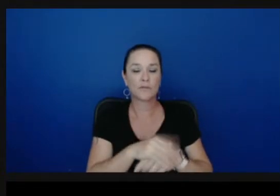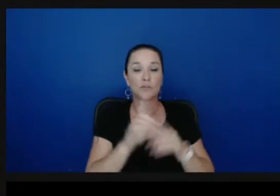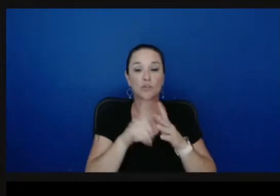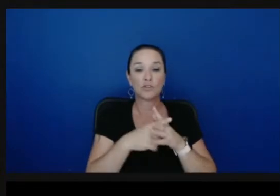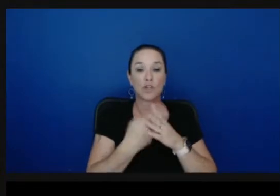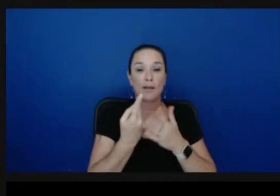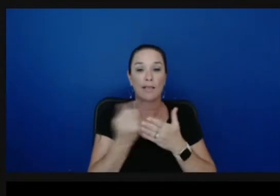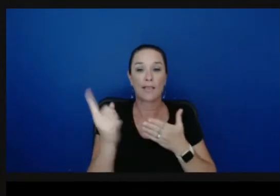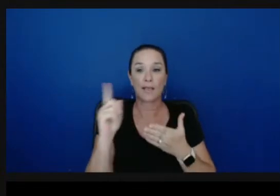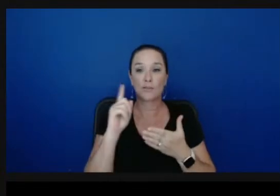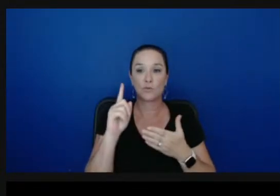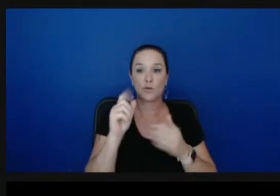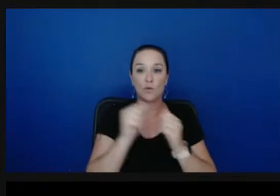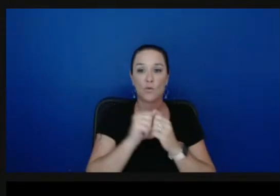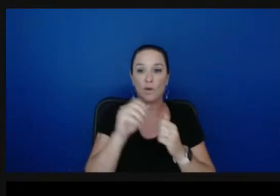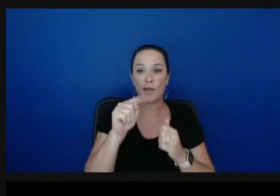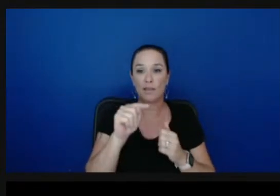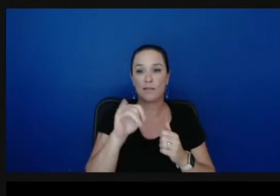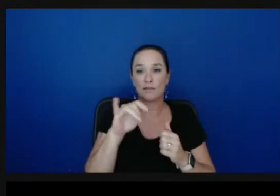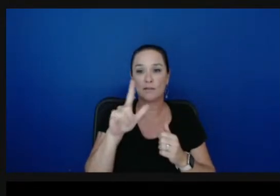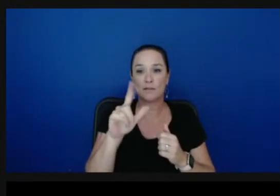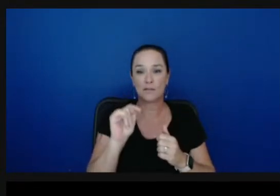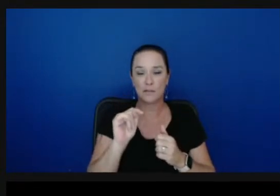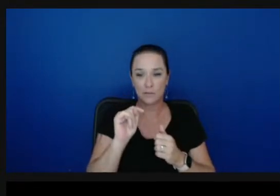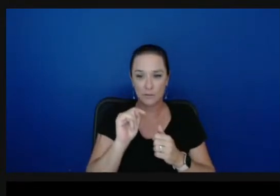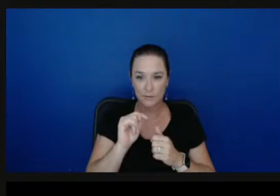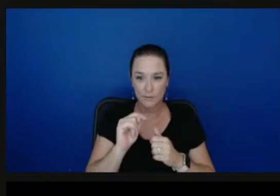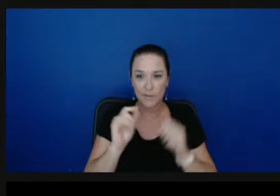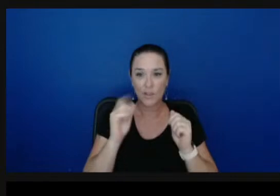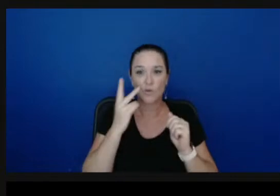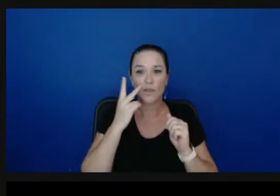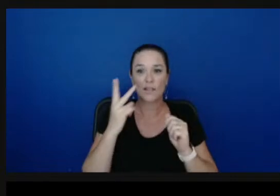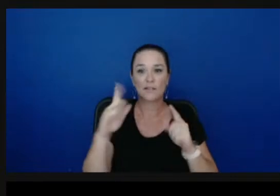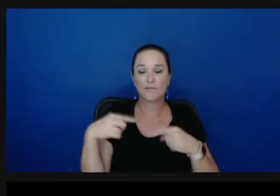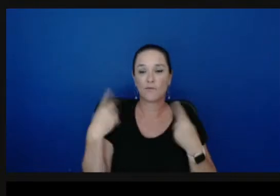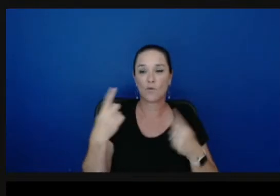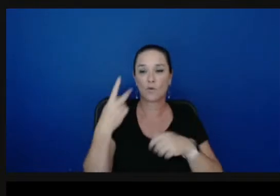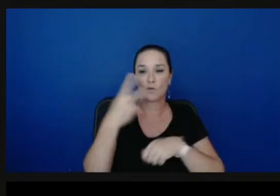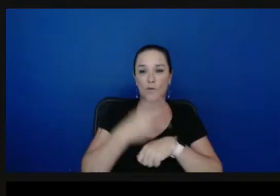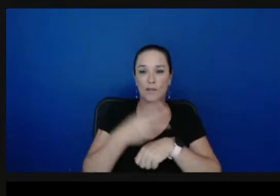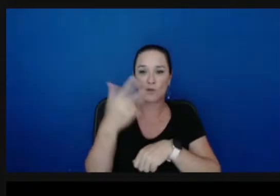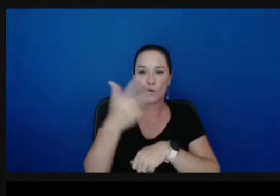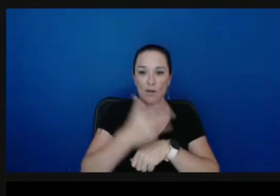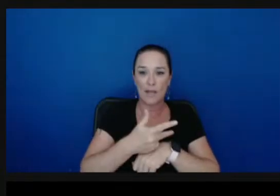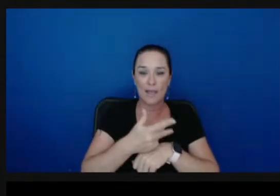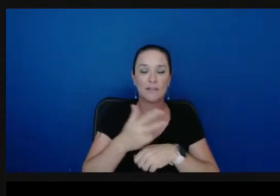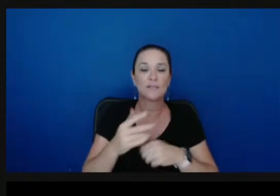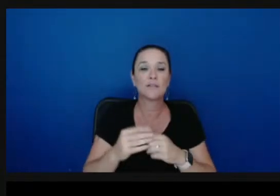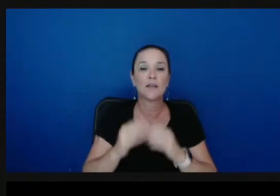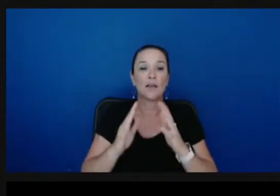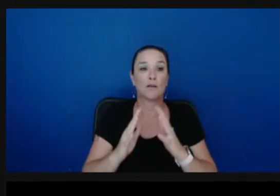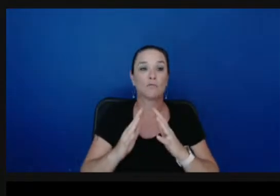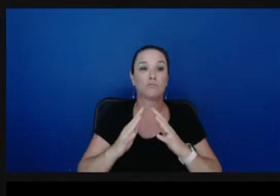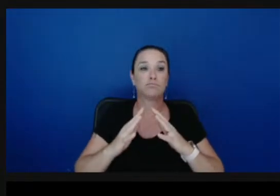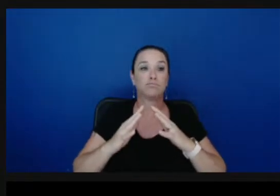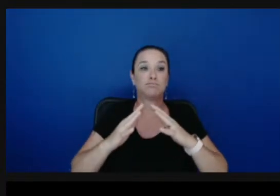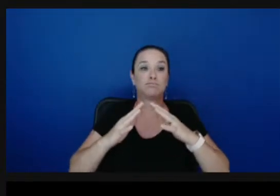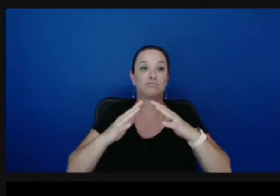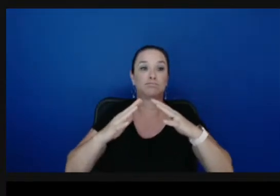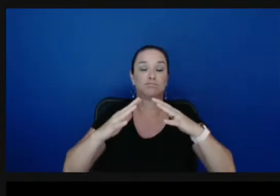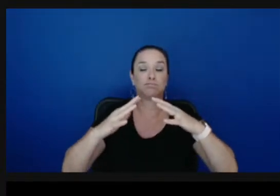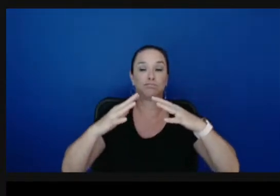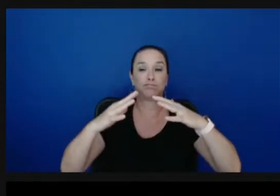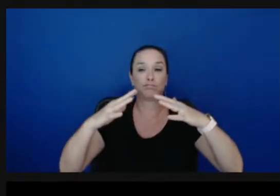tilt. And you can see that over the last 2-3 days here, the tilt has been climbing pretty